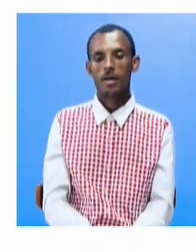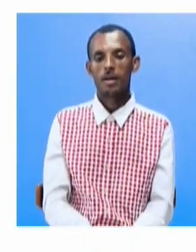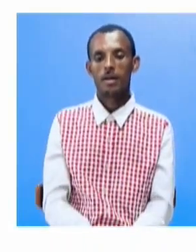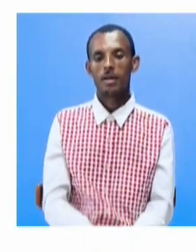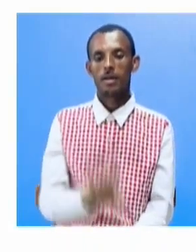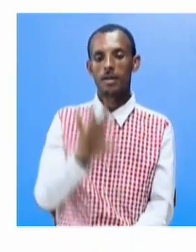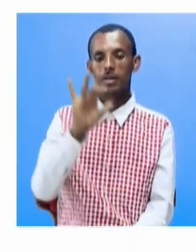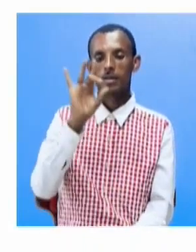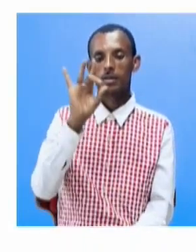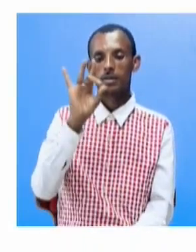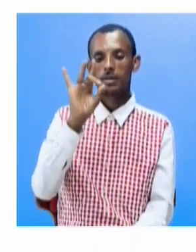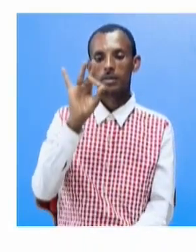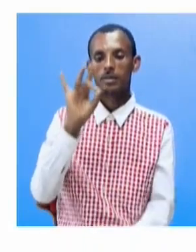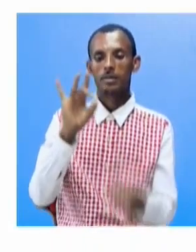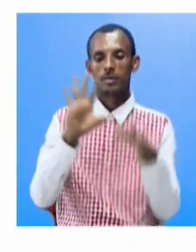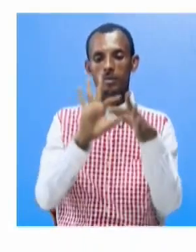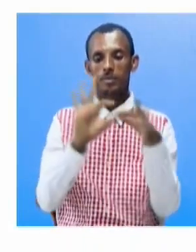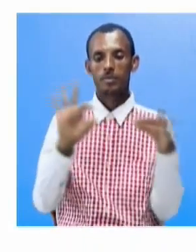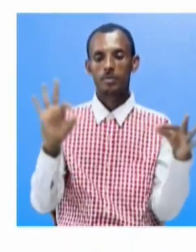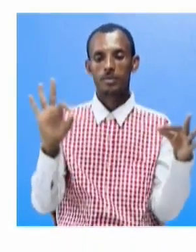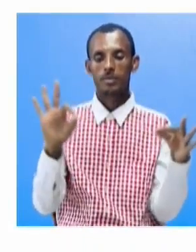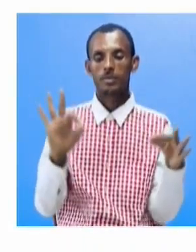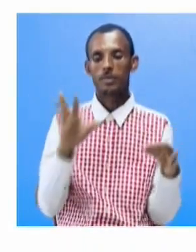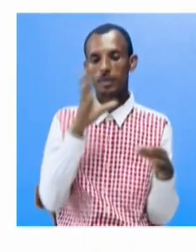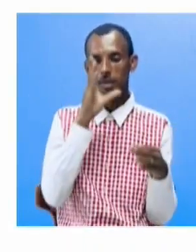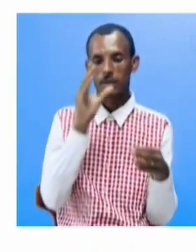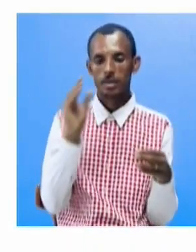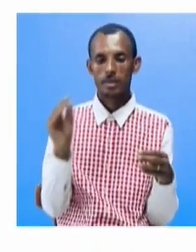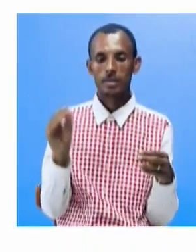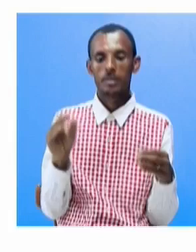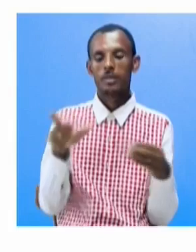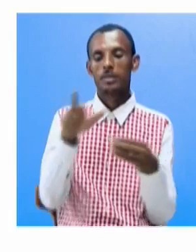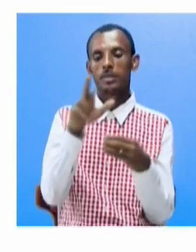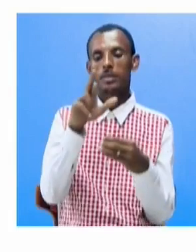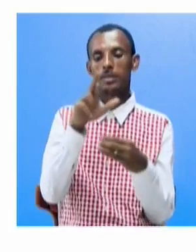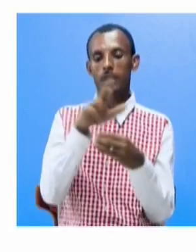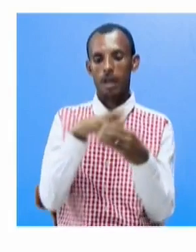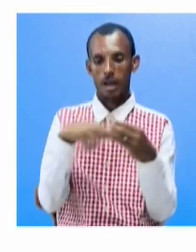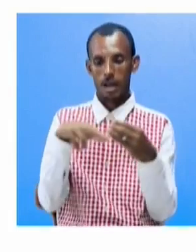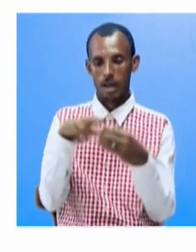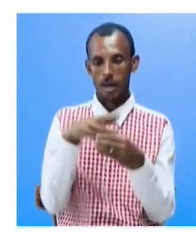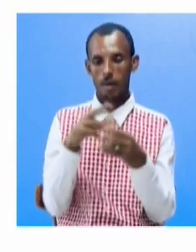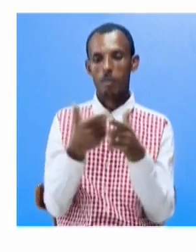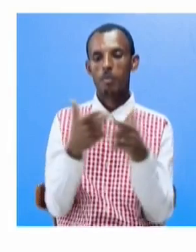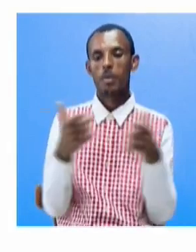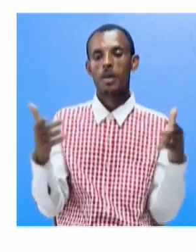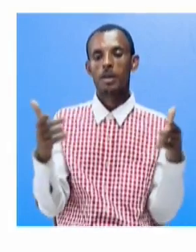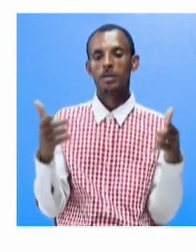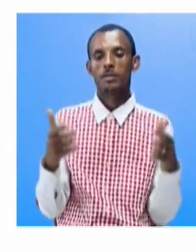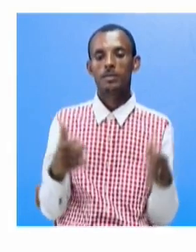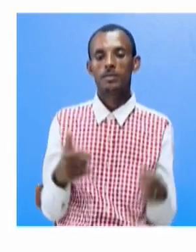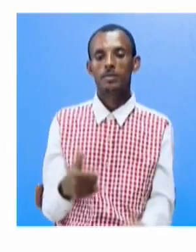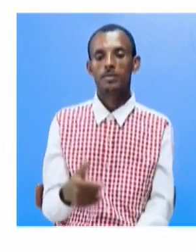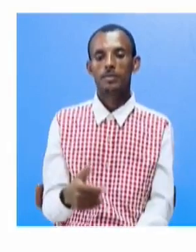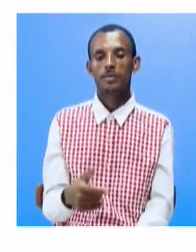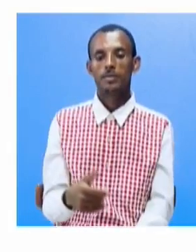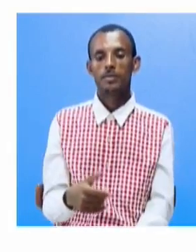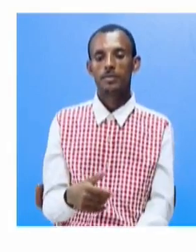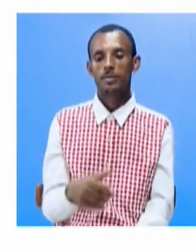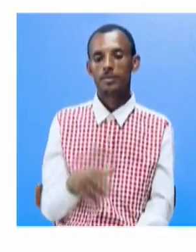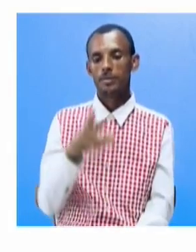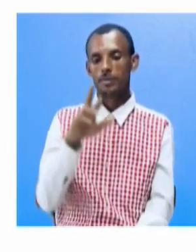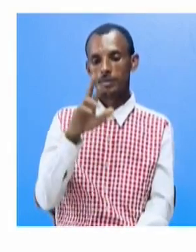8 meters, and the radius of the bigger circle is given to be